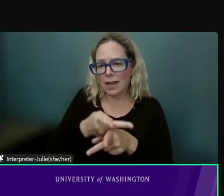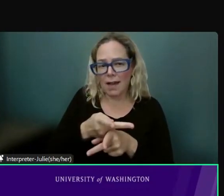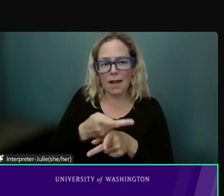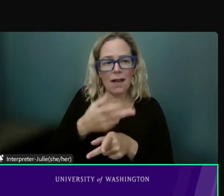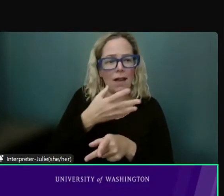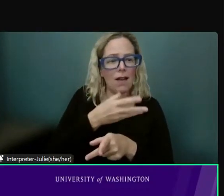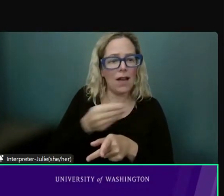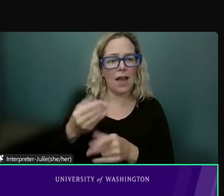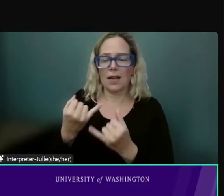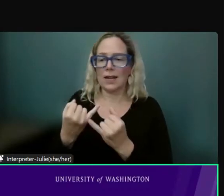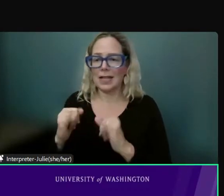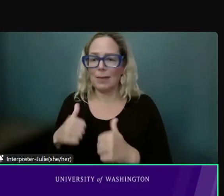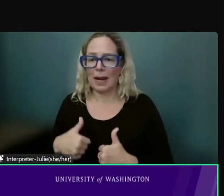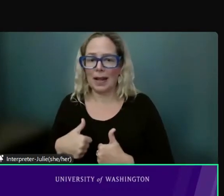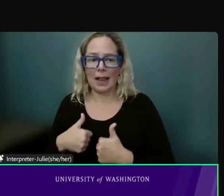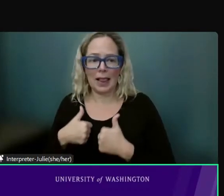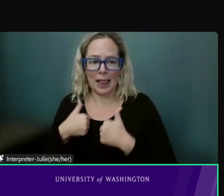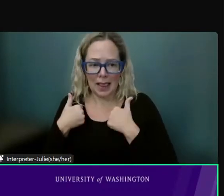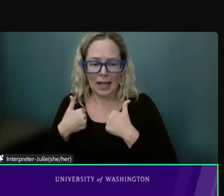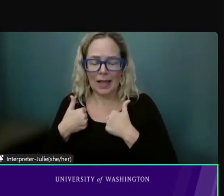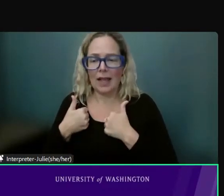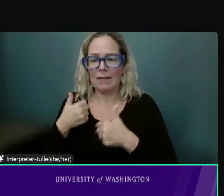among those with disabilities,